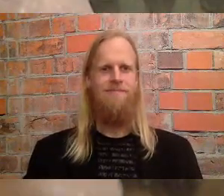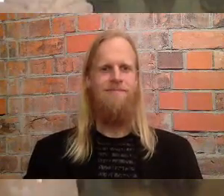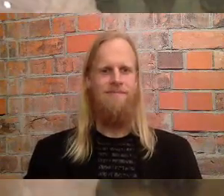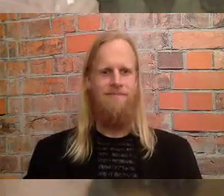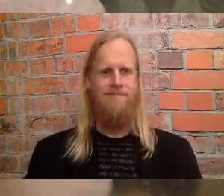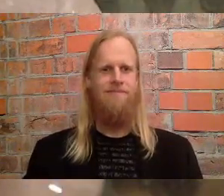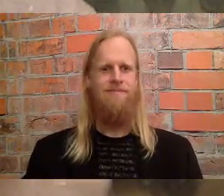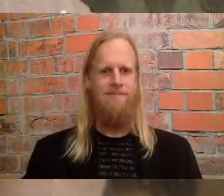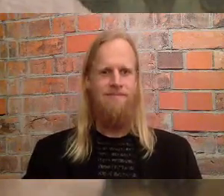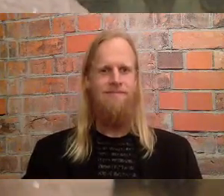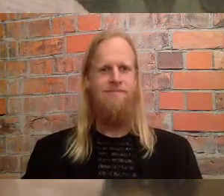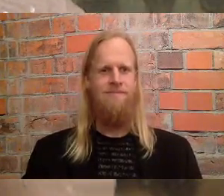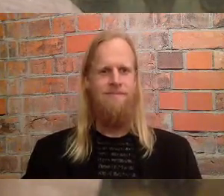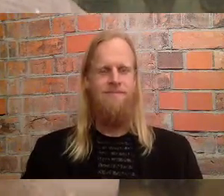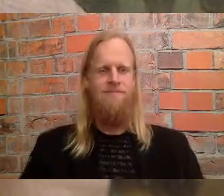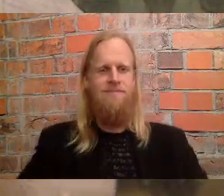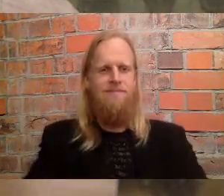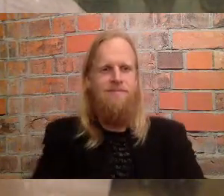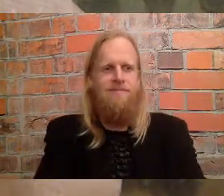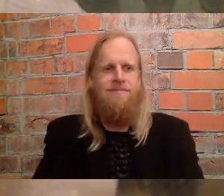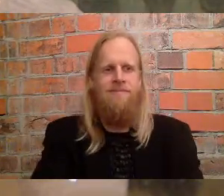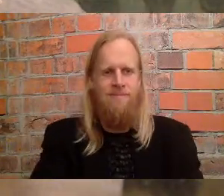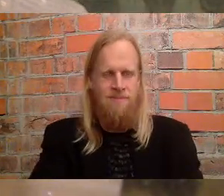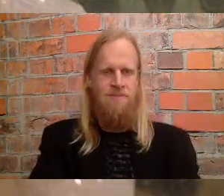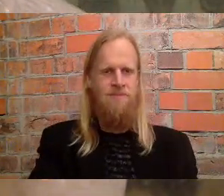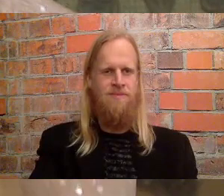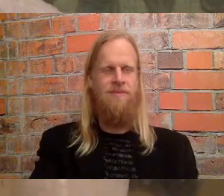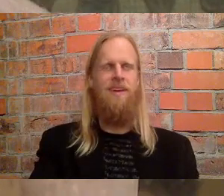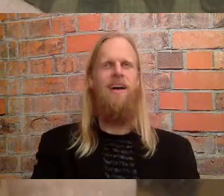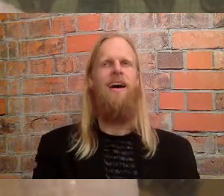the side of the ribs.